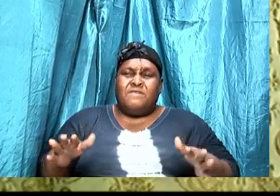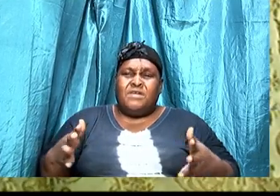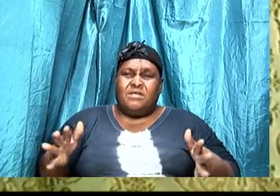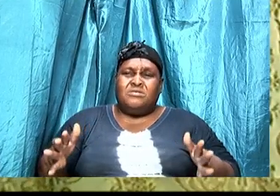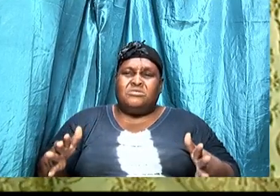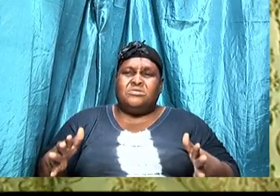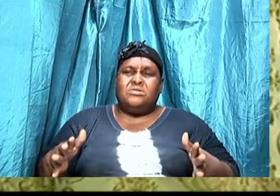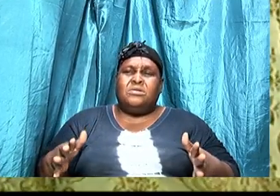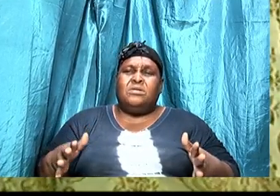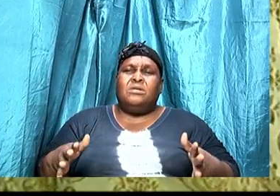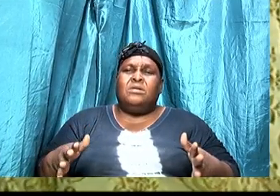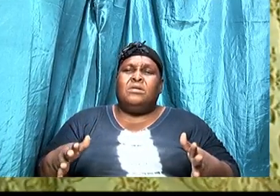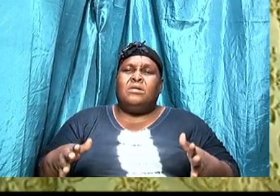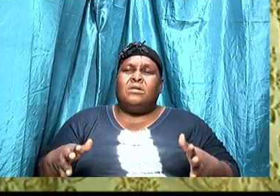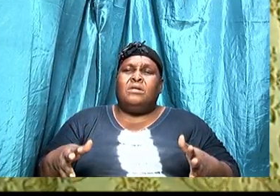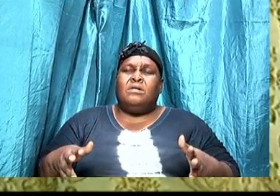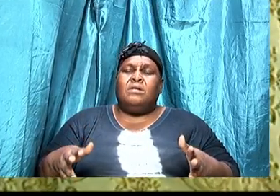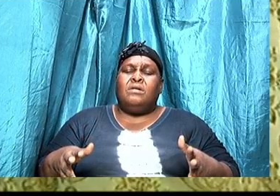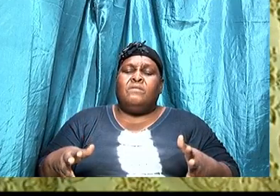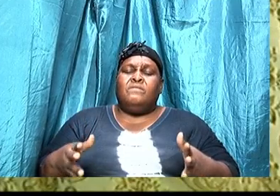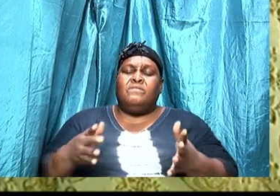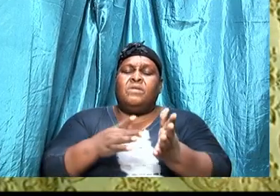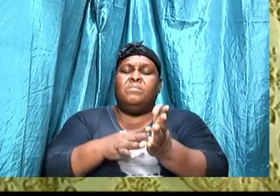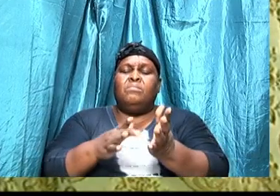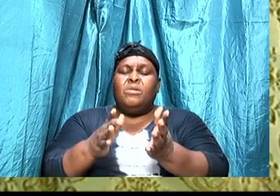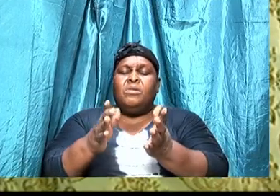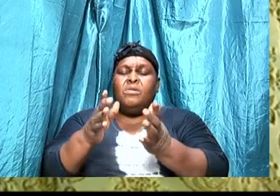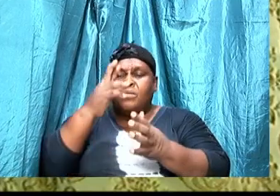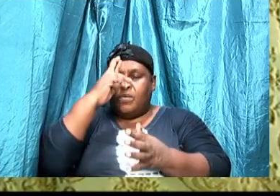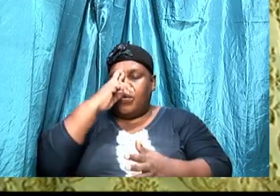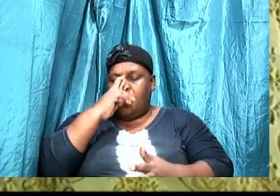his thought. And he says that